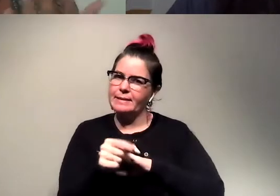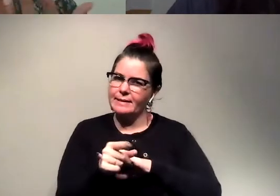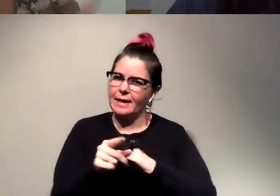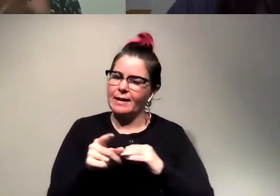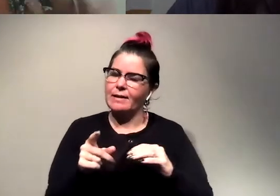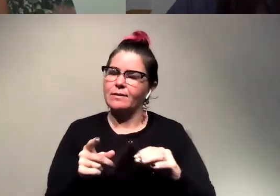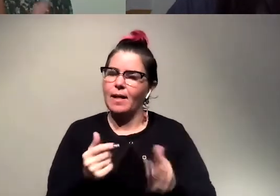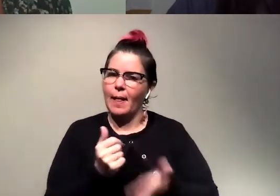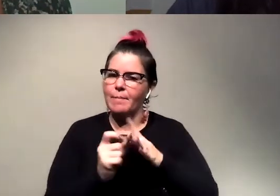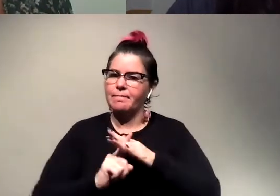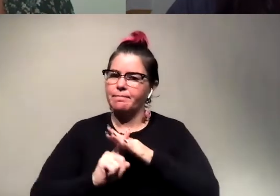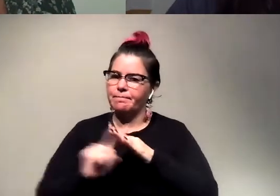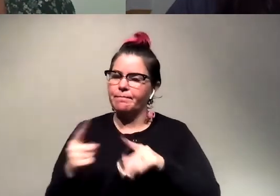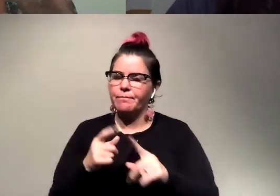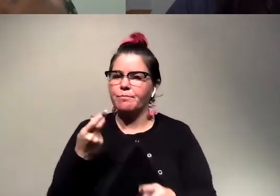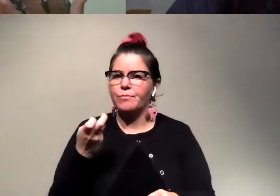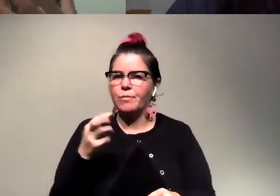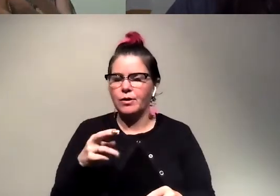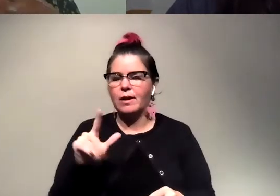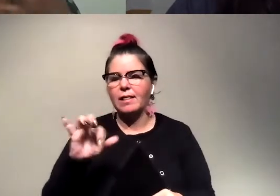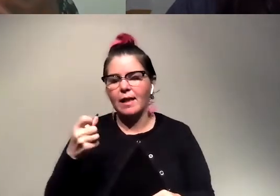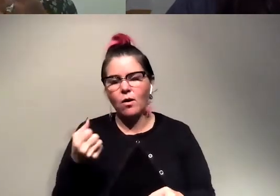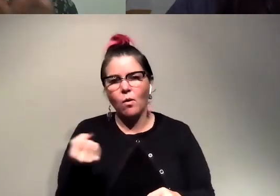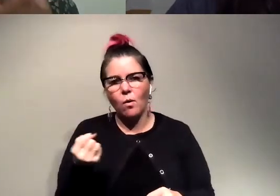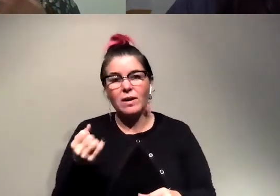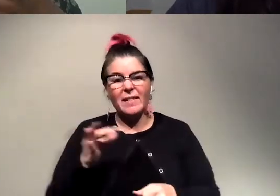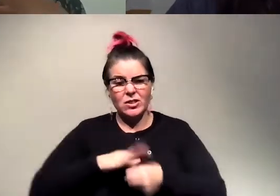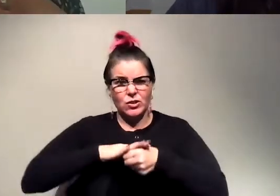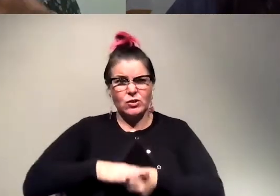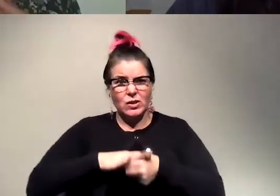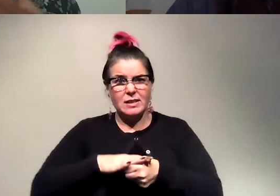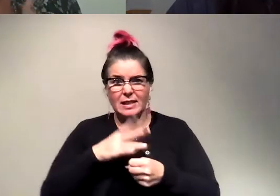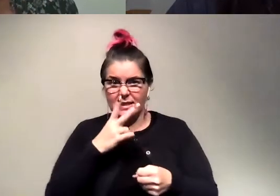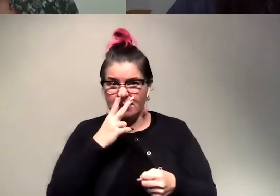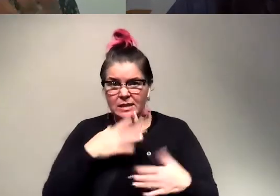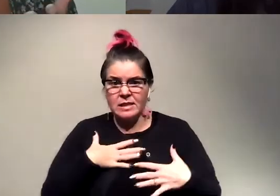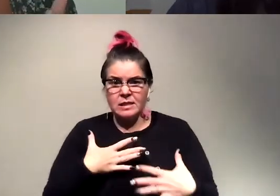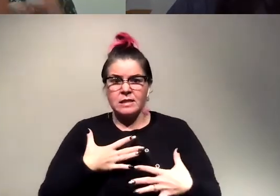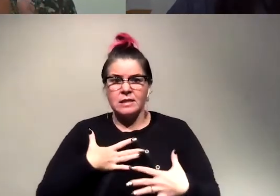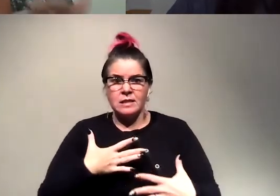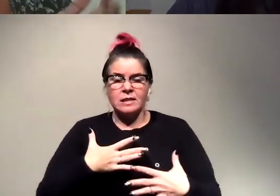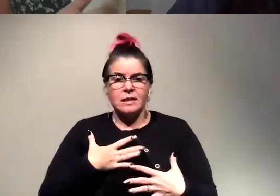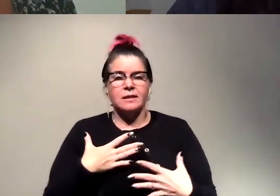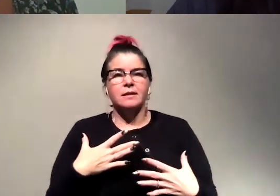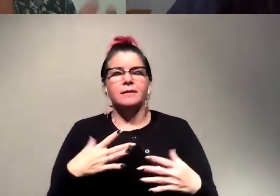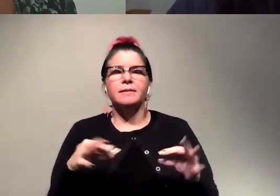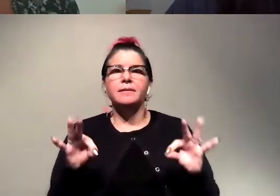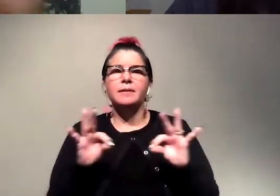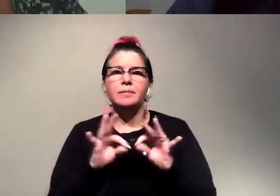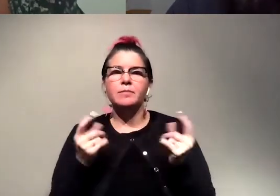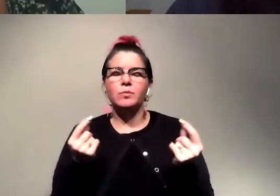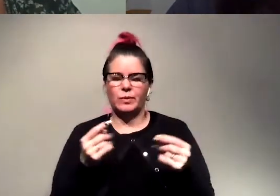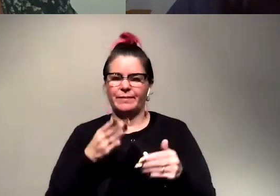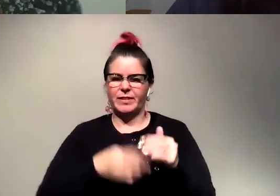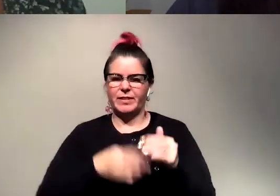predators. So to hold them by their legs. If they're getting really stressed out, you can see like they're breathing really hard, then it's best that you get done really quickly